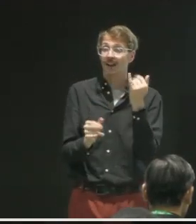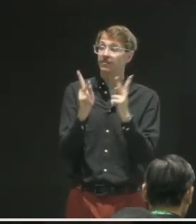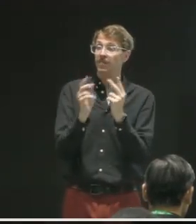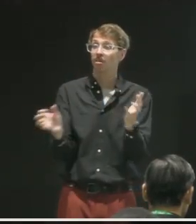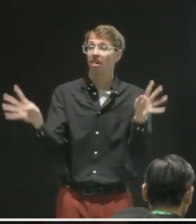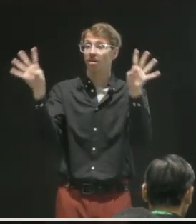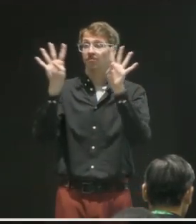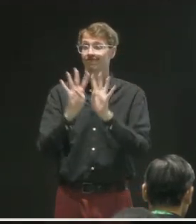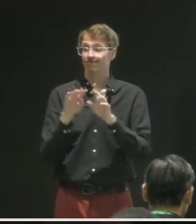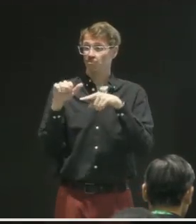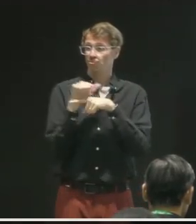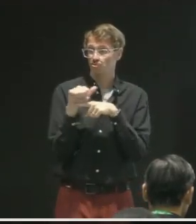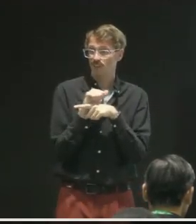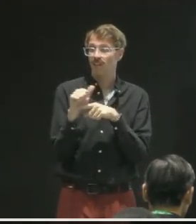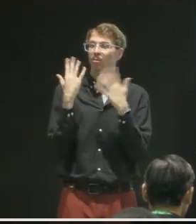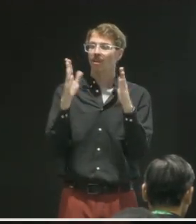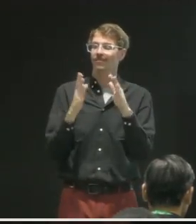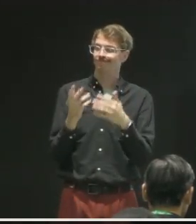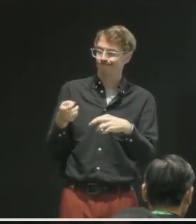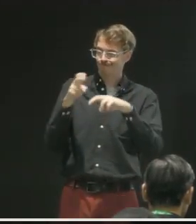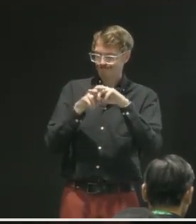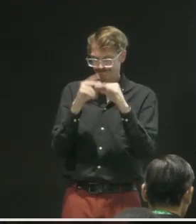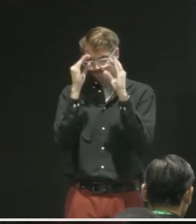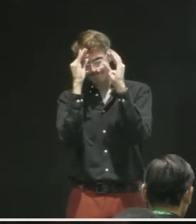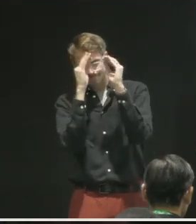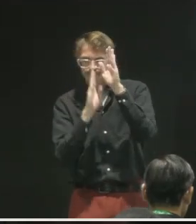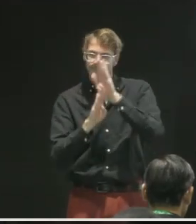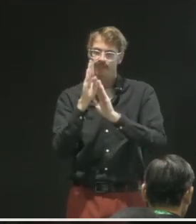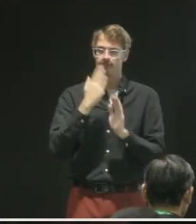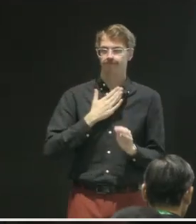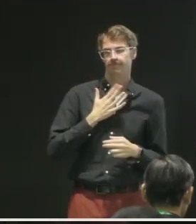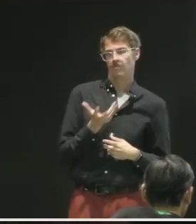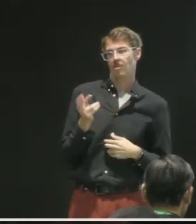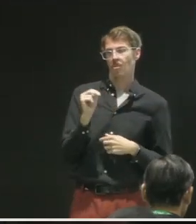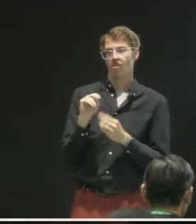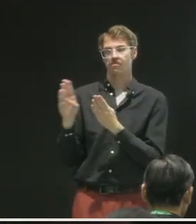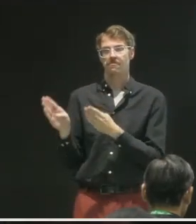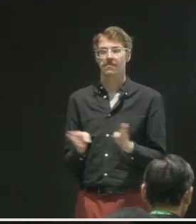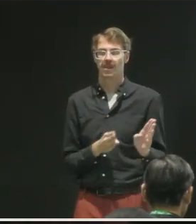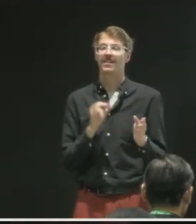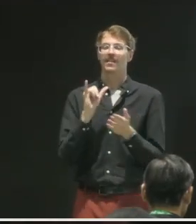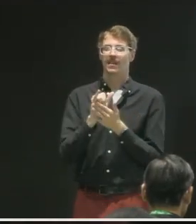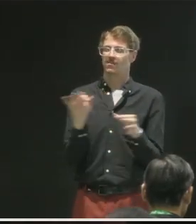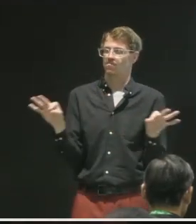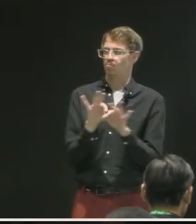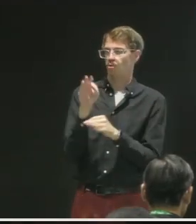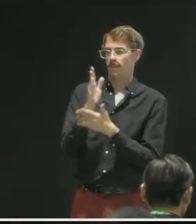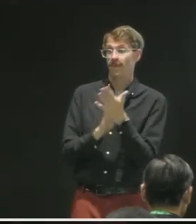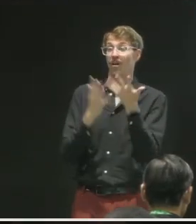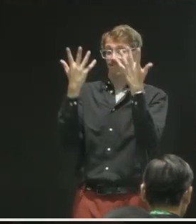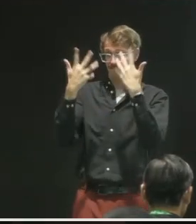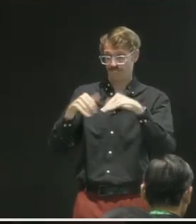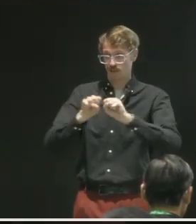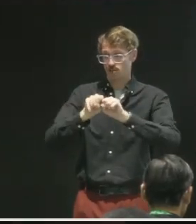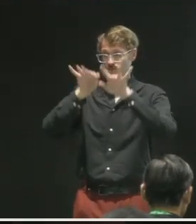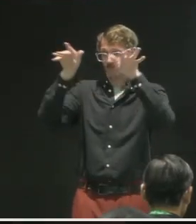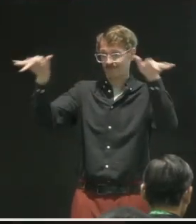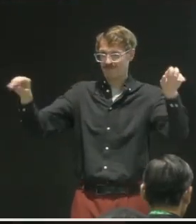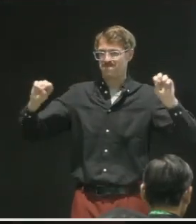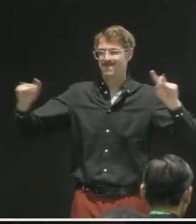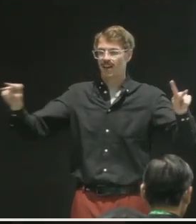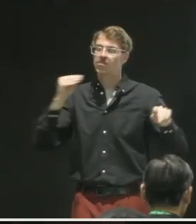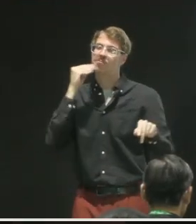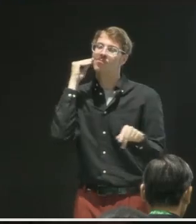the training, promotes comprehensive and sustainable activities upon return to the country through collaboration among